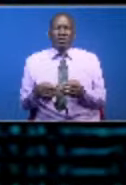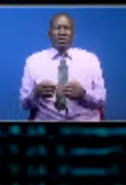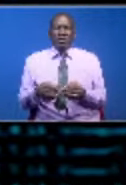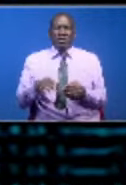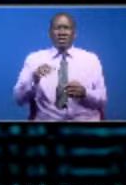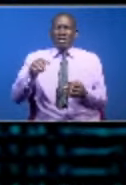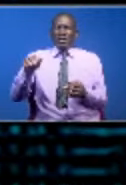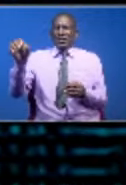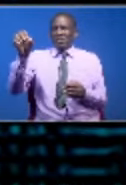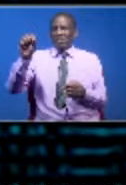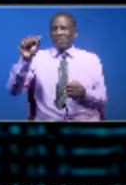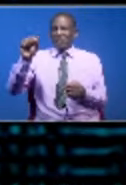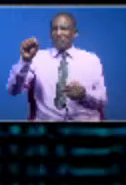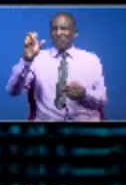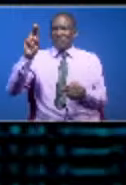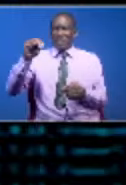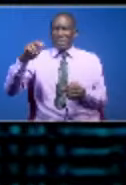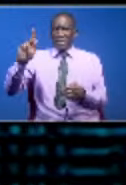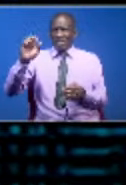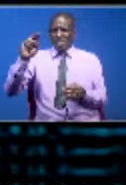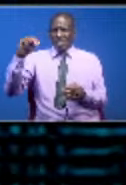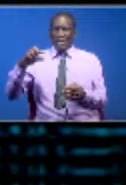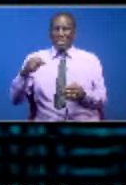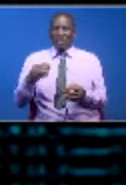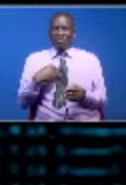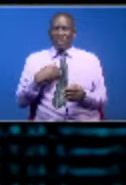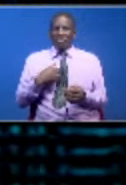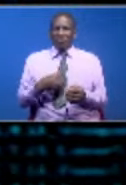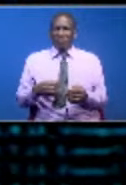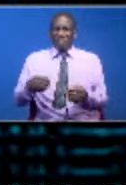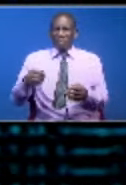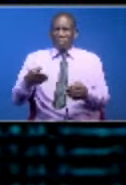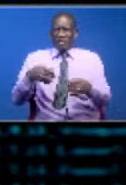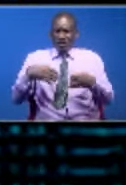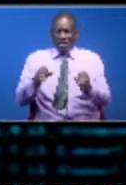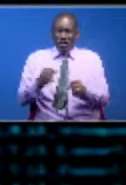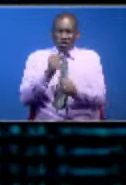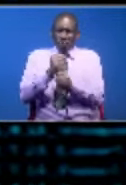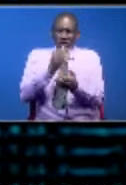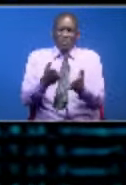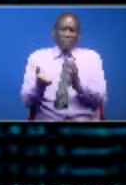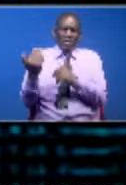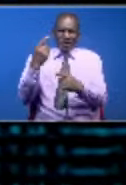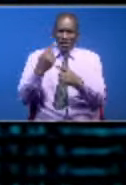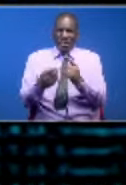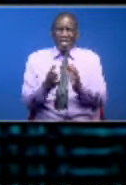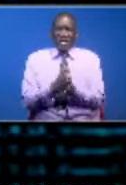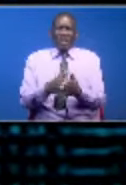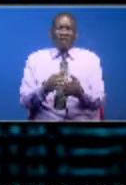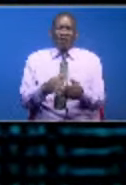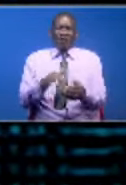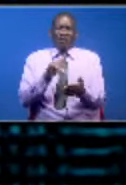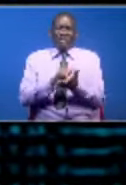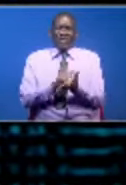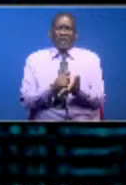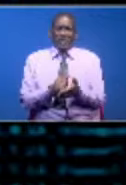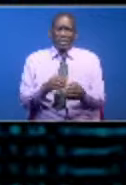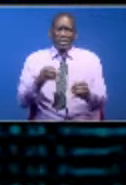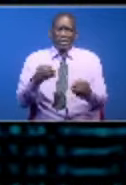we did a securitization, $130 million local currency securitization last year. And that involved pooling